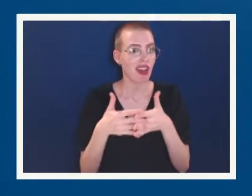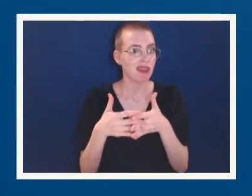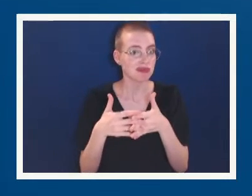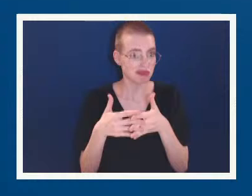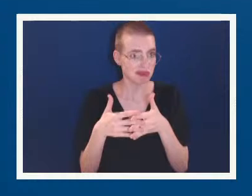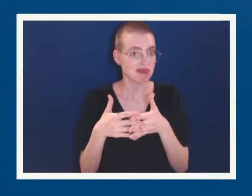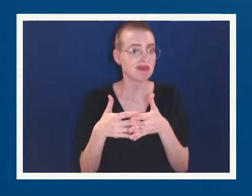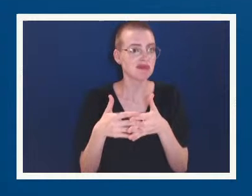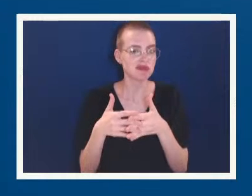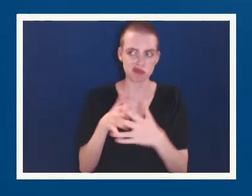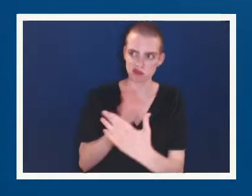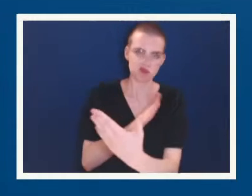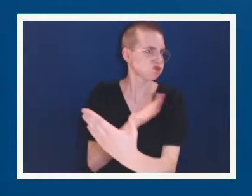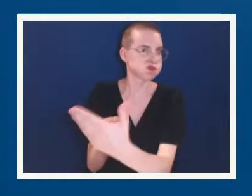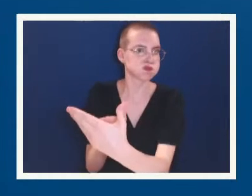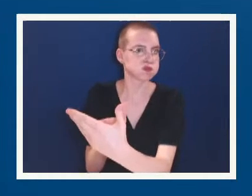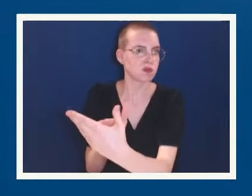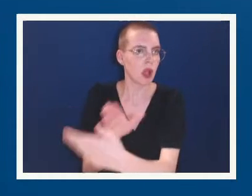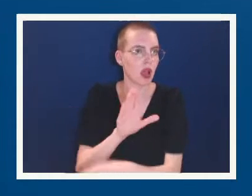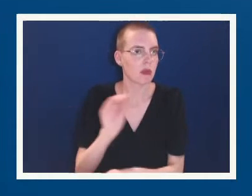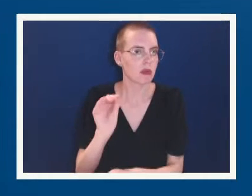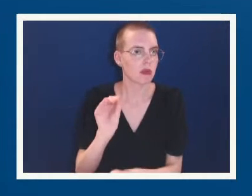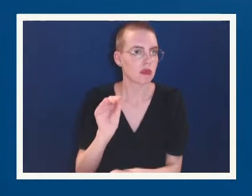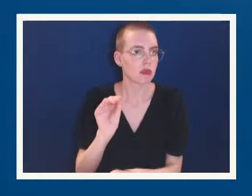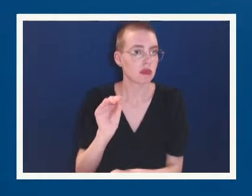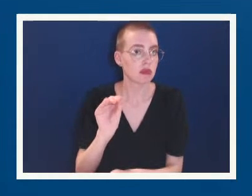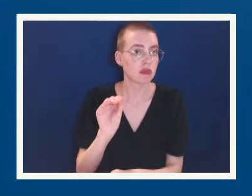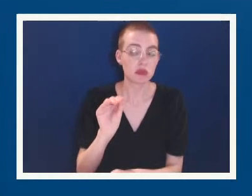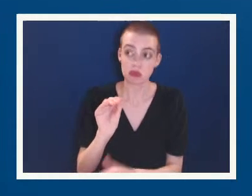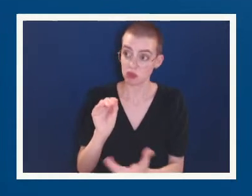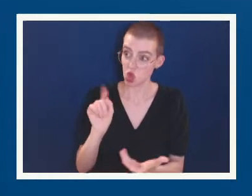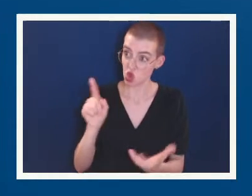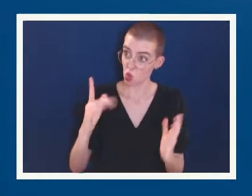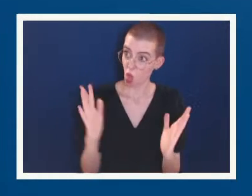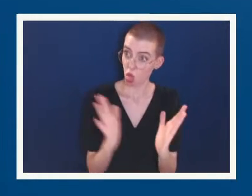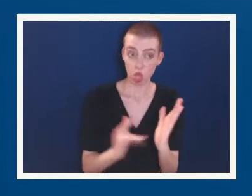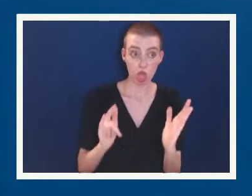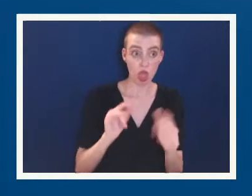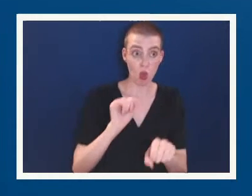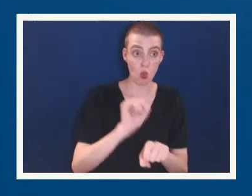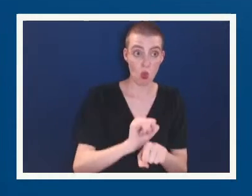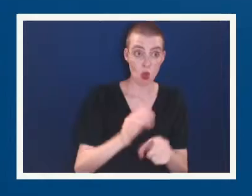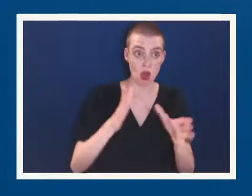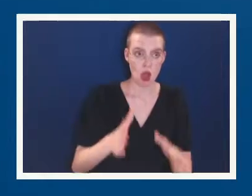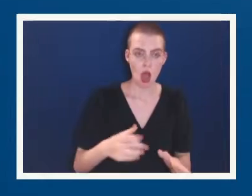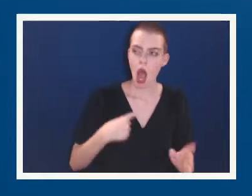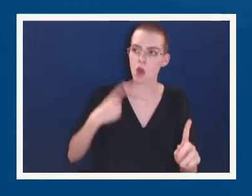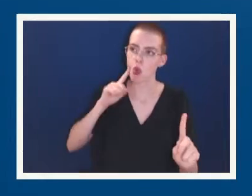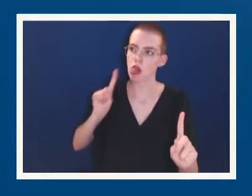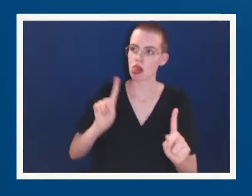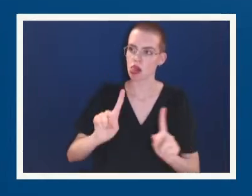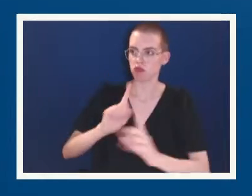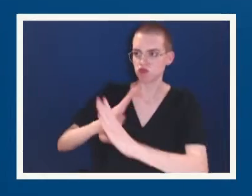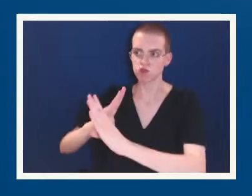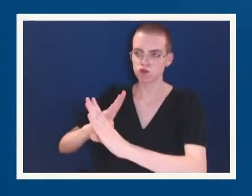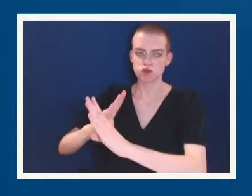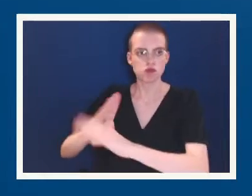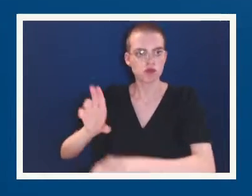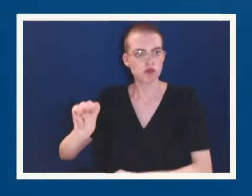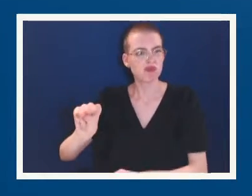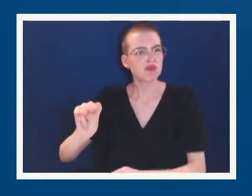Because here's the thing. You mess with a Pennsylvania worker, you got to go through me. We won and put all $21